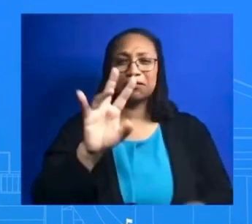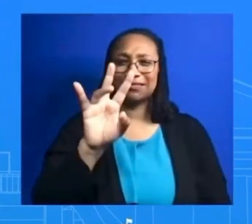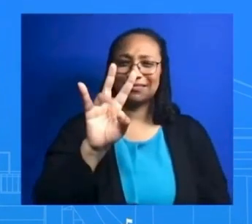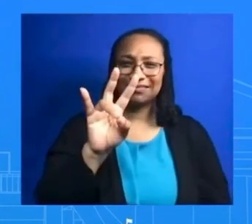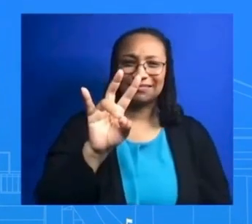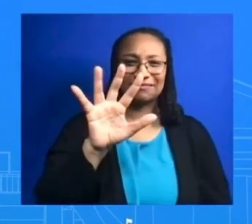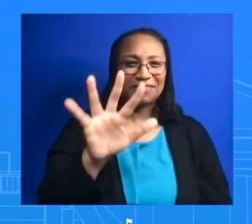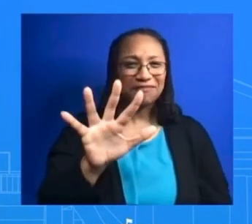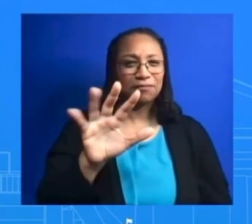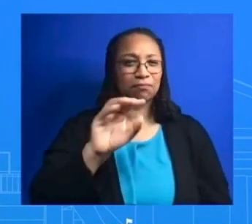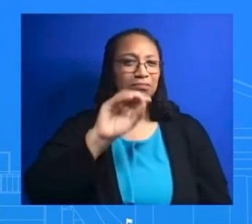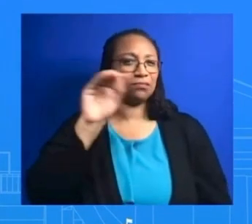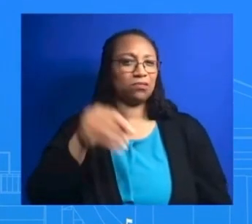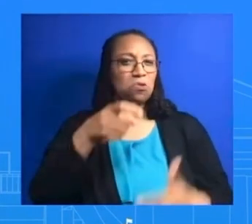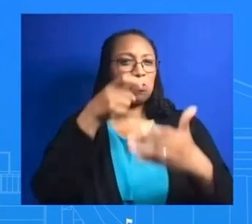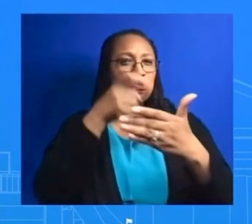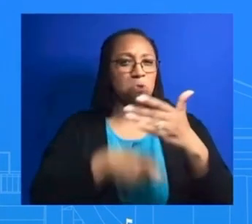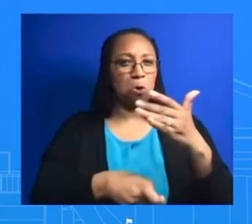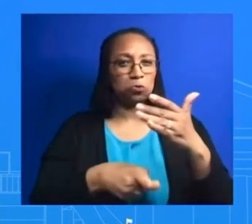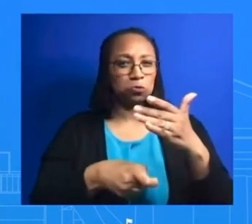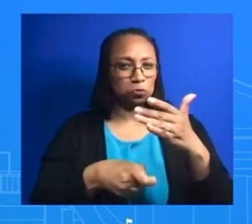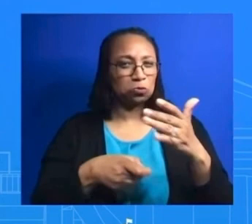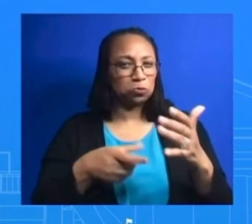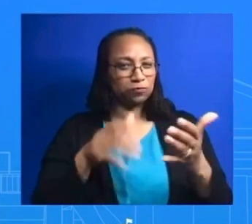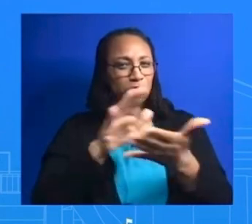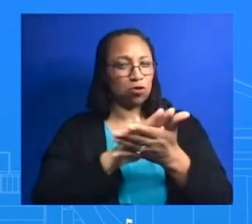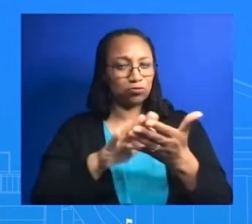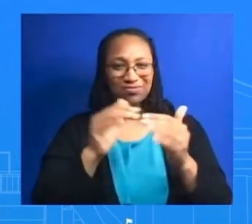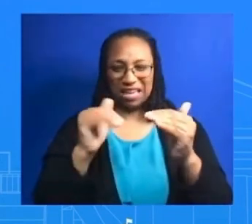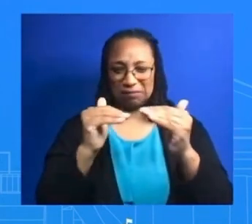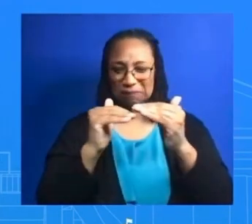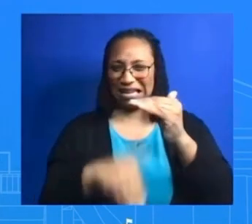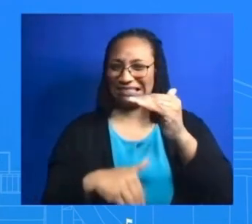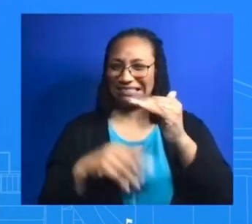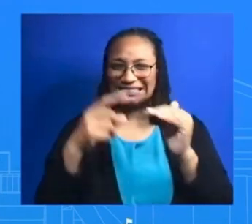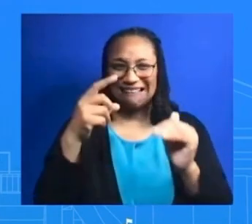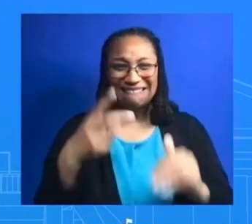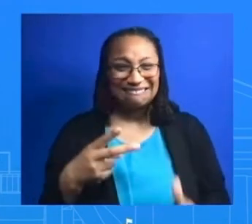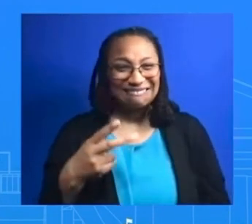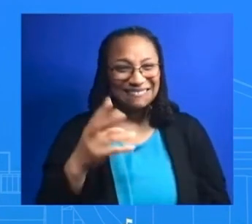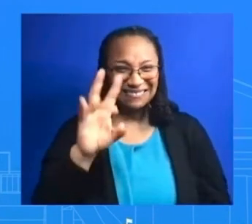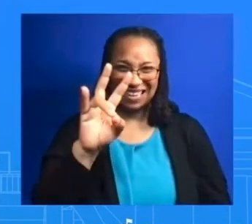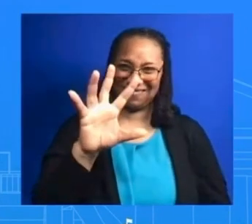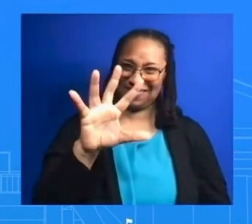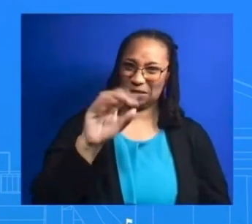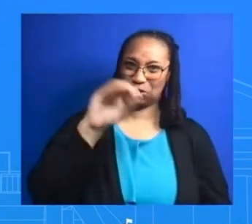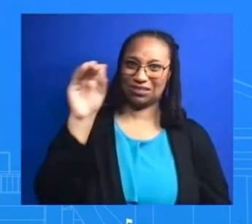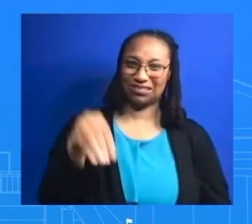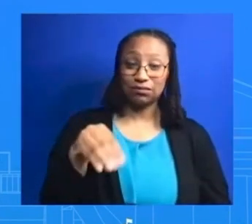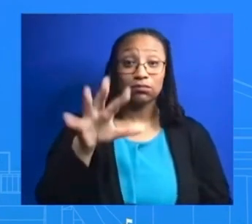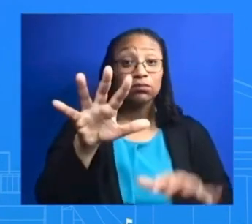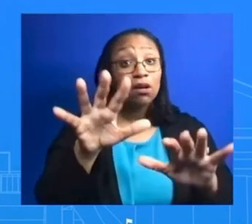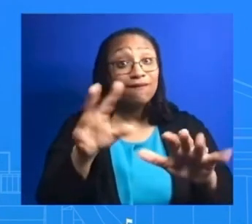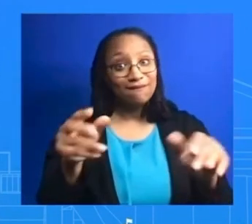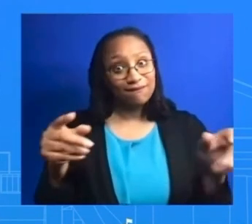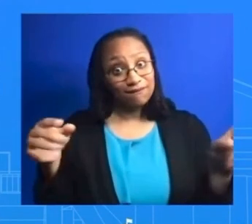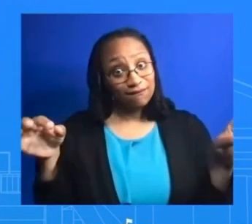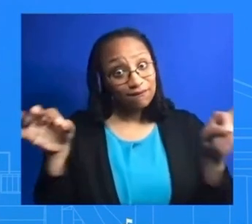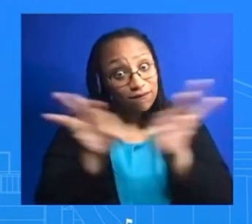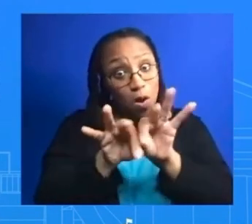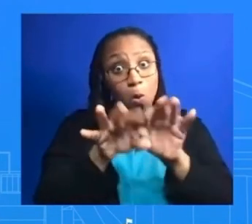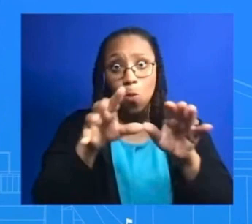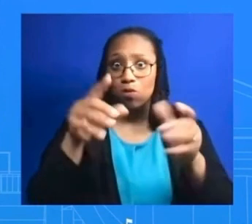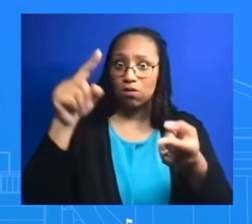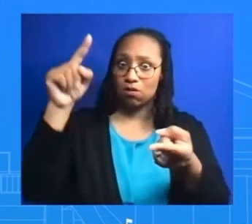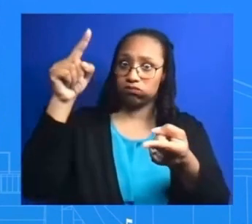the cost of college. It has been devalued over time, and that's one of the reasons why the president's been aggressive about increasing the size of the Pell Grant. The Department of Education, as